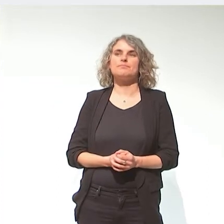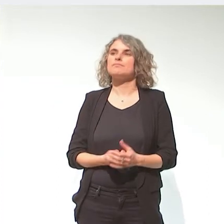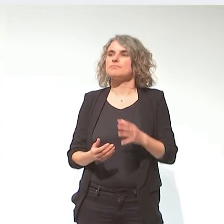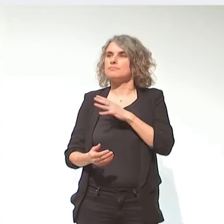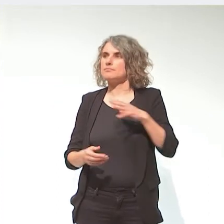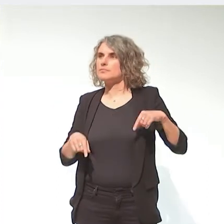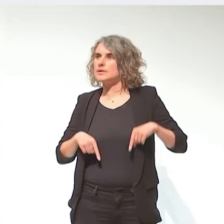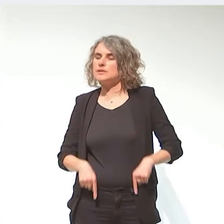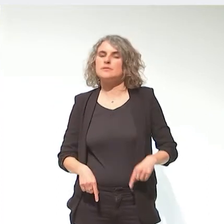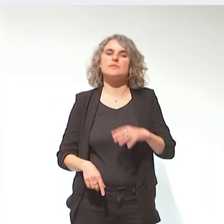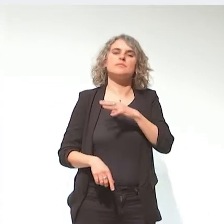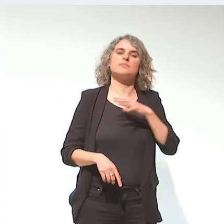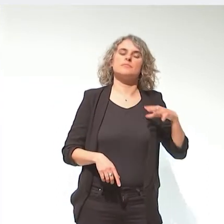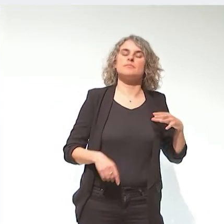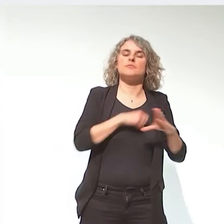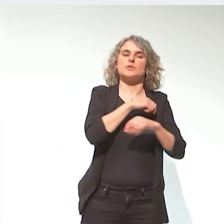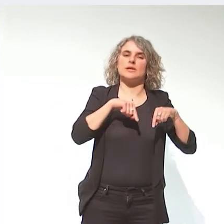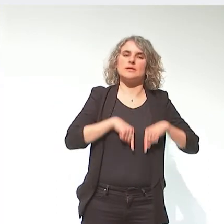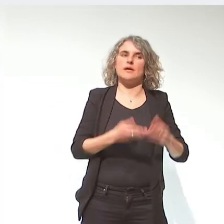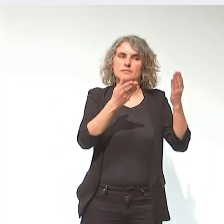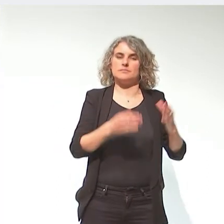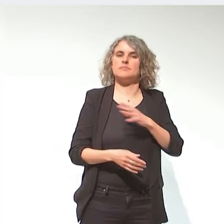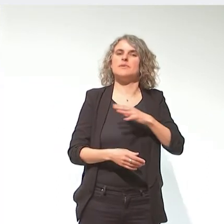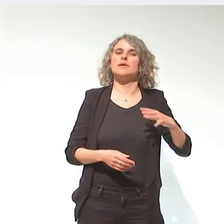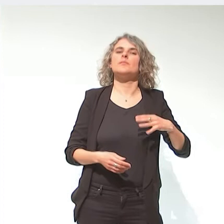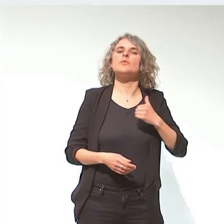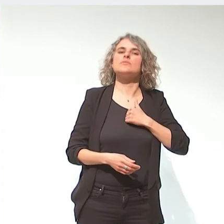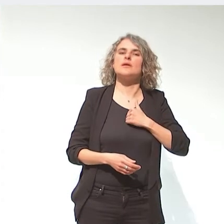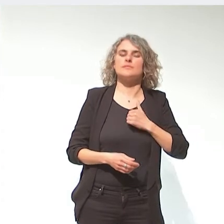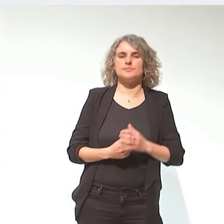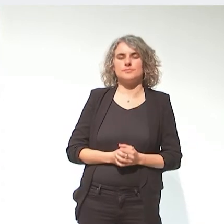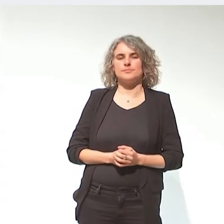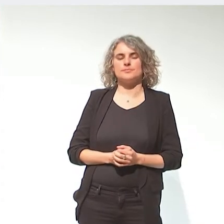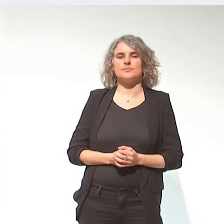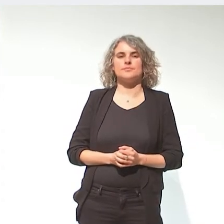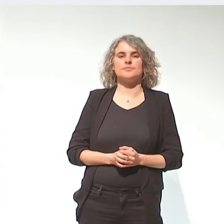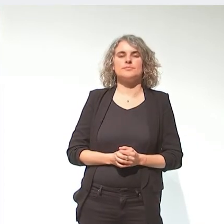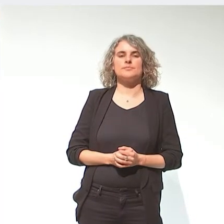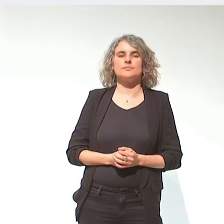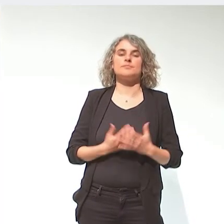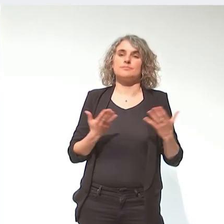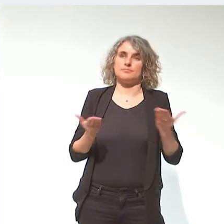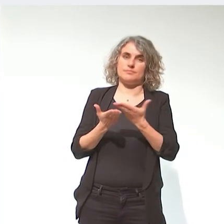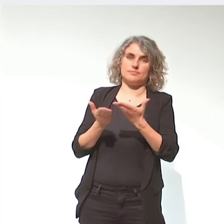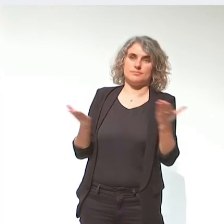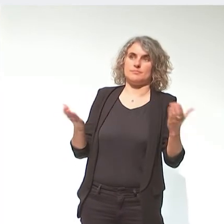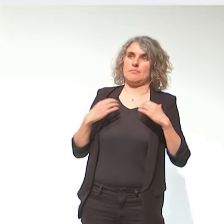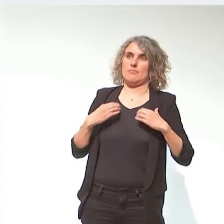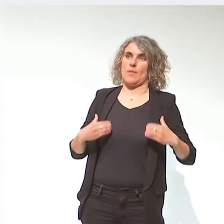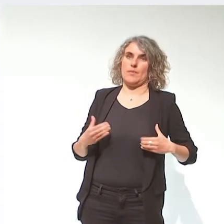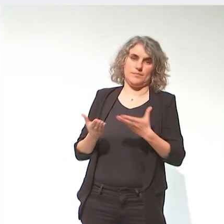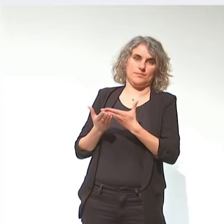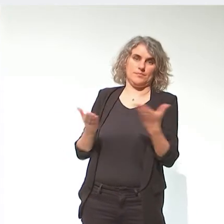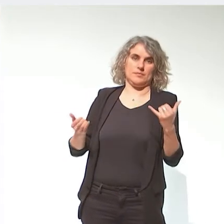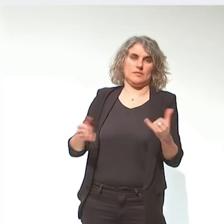Clazel, dear colleagues of this panel. It's a real honor to me to be